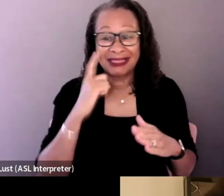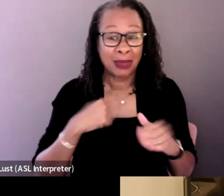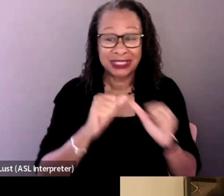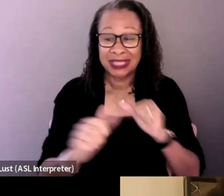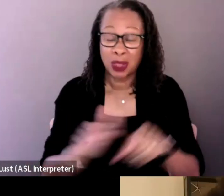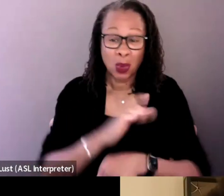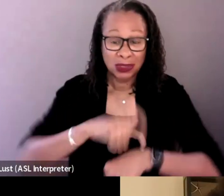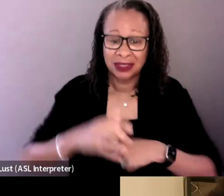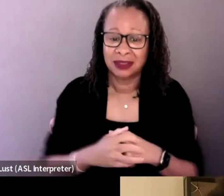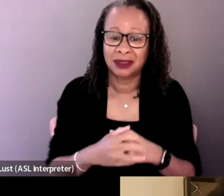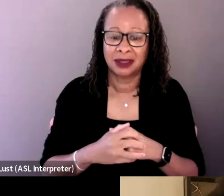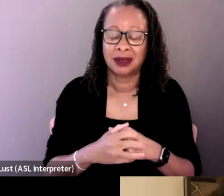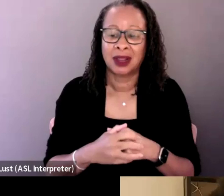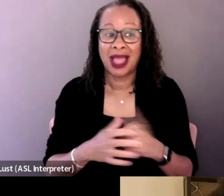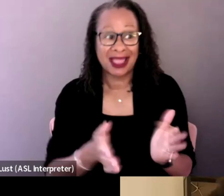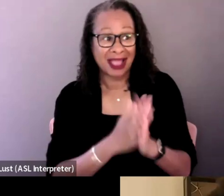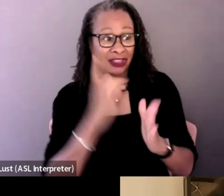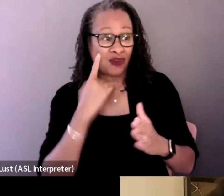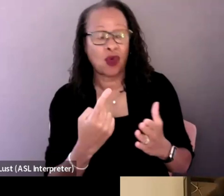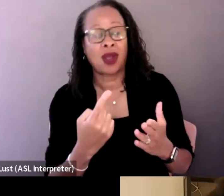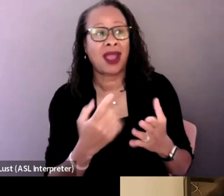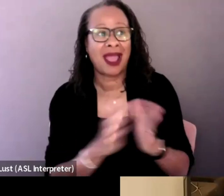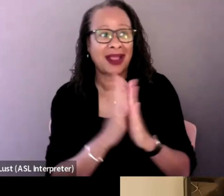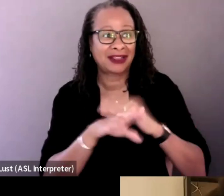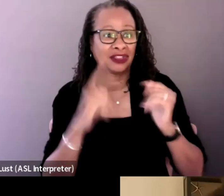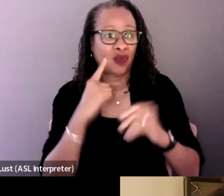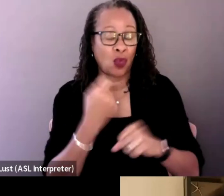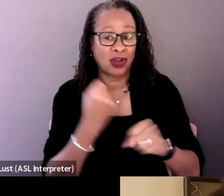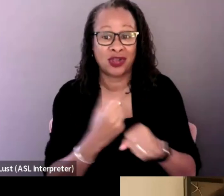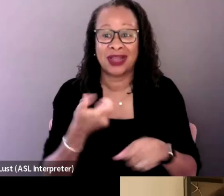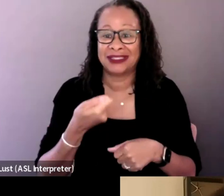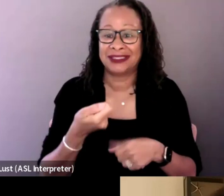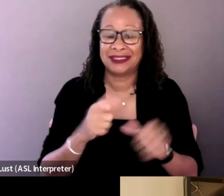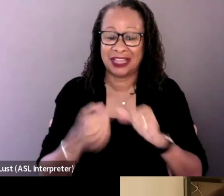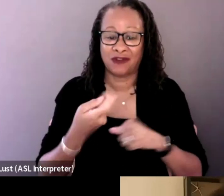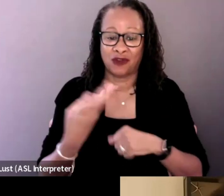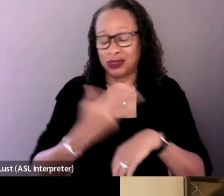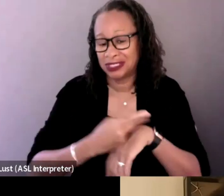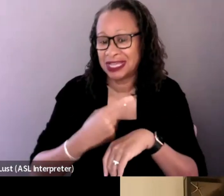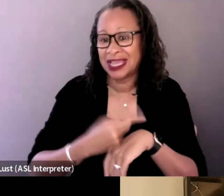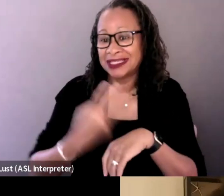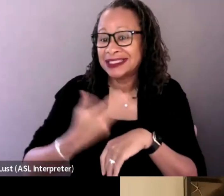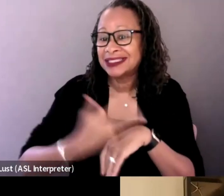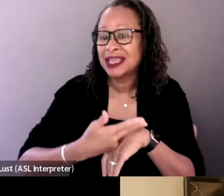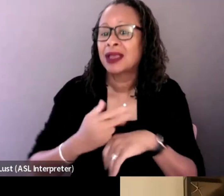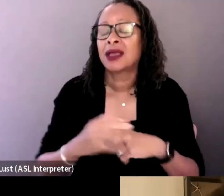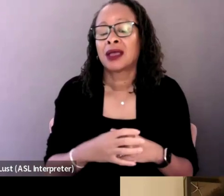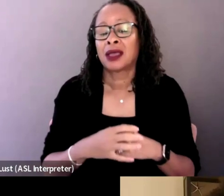I'm saying I want an access for a year, but I would stay for a couple of days, and then by the time I started to stay longer, so it